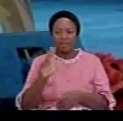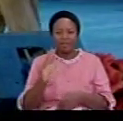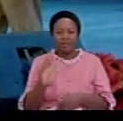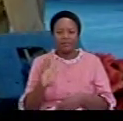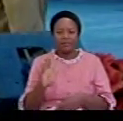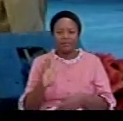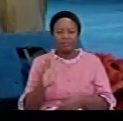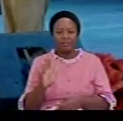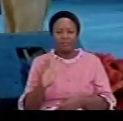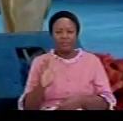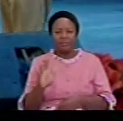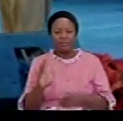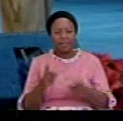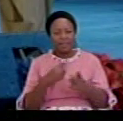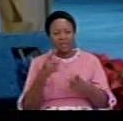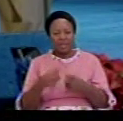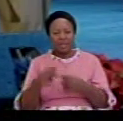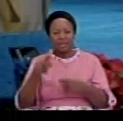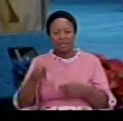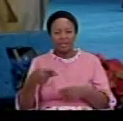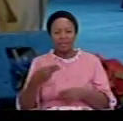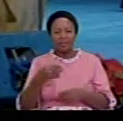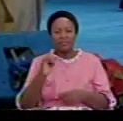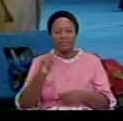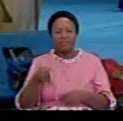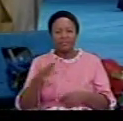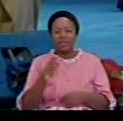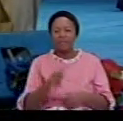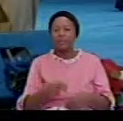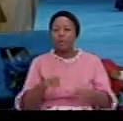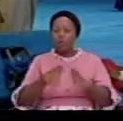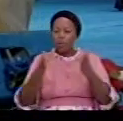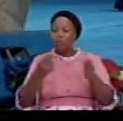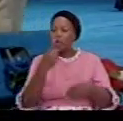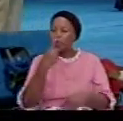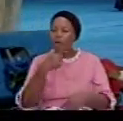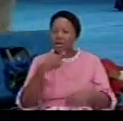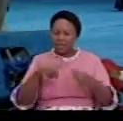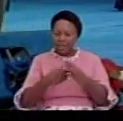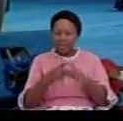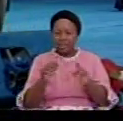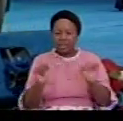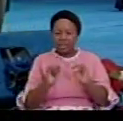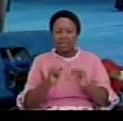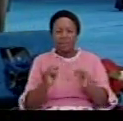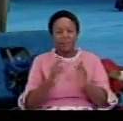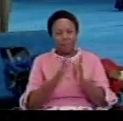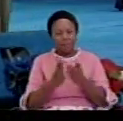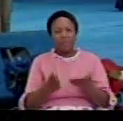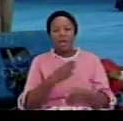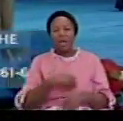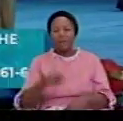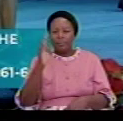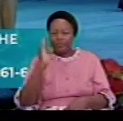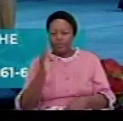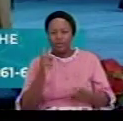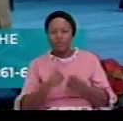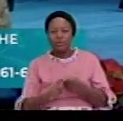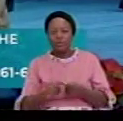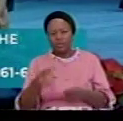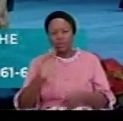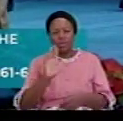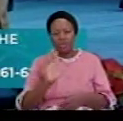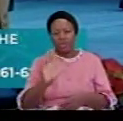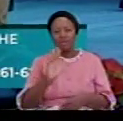Then Philip opened his mouth and began at the same scripture and preached unto him